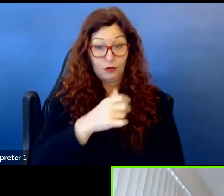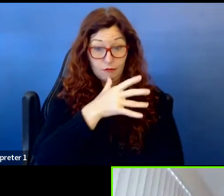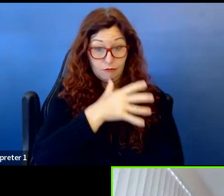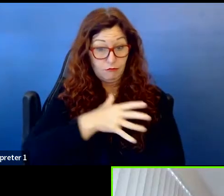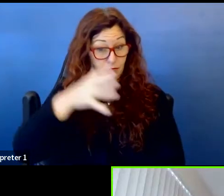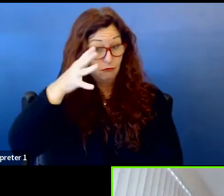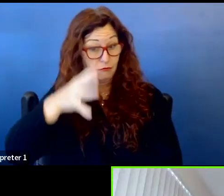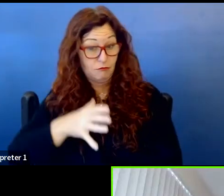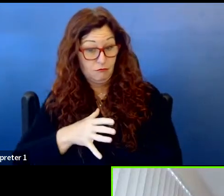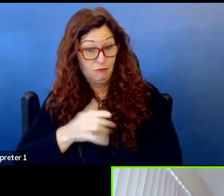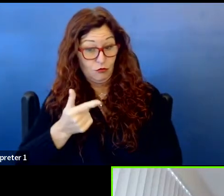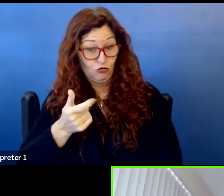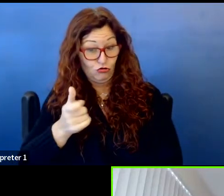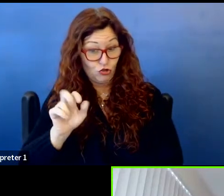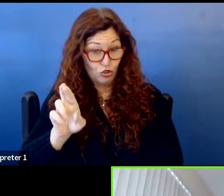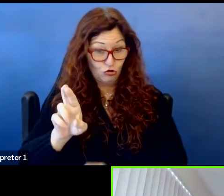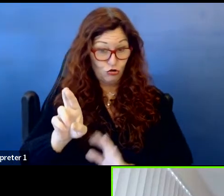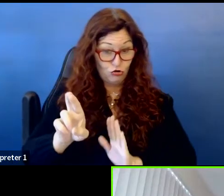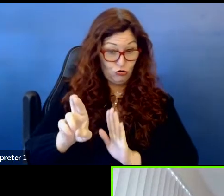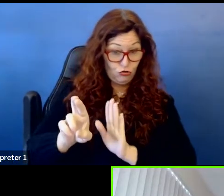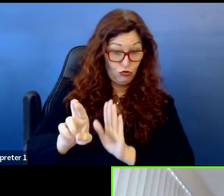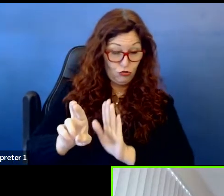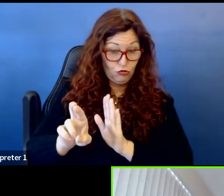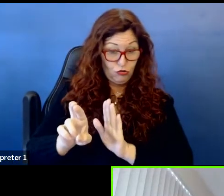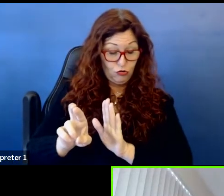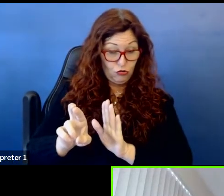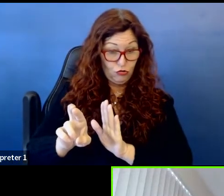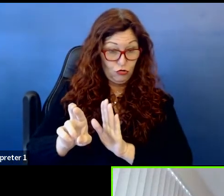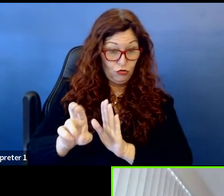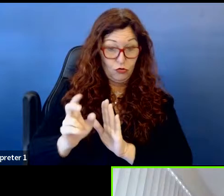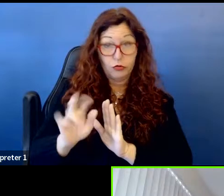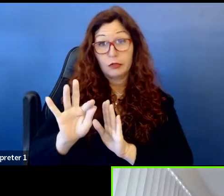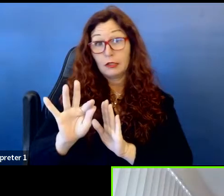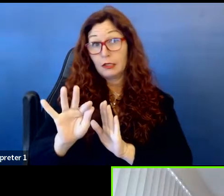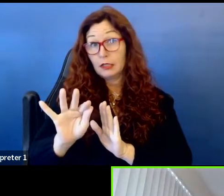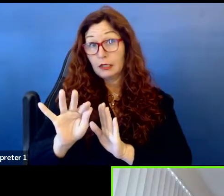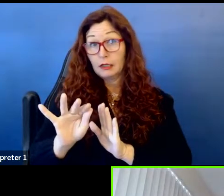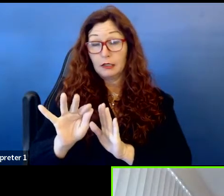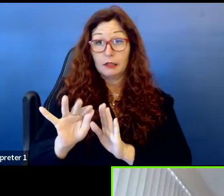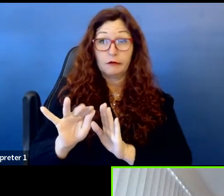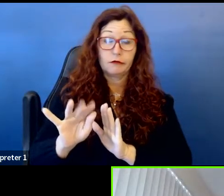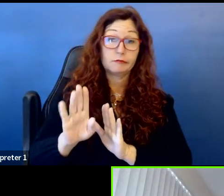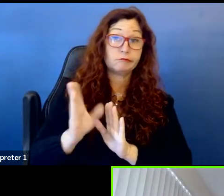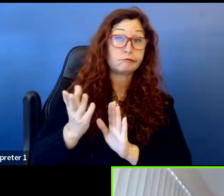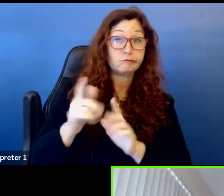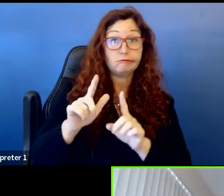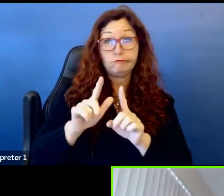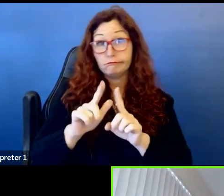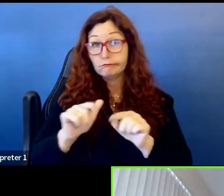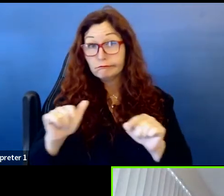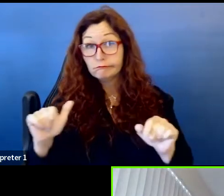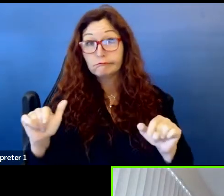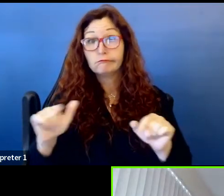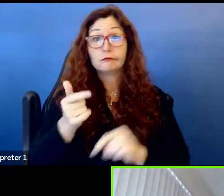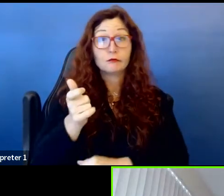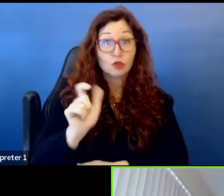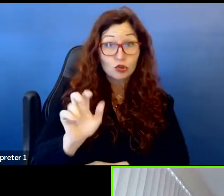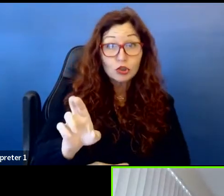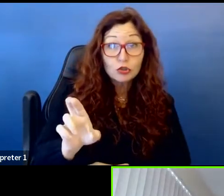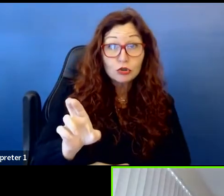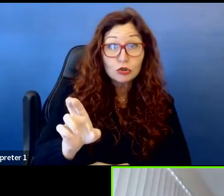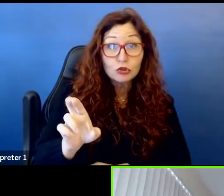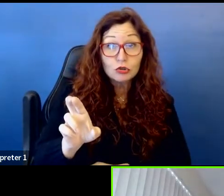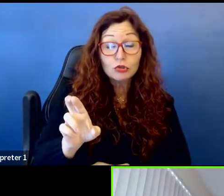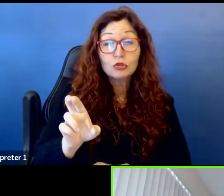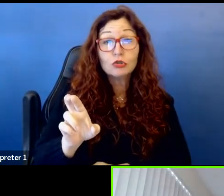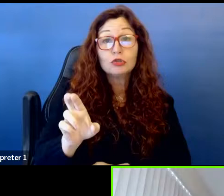folks particularly who are gender diverse or gender non-conforming might actually depending on you know